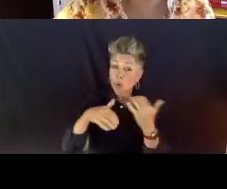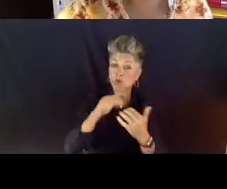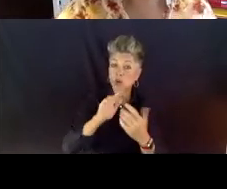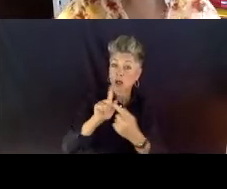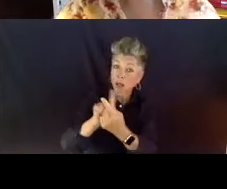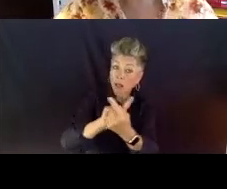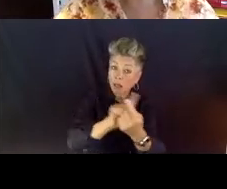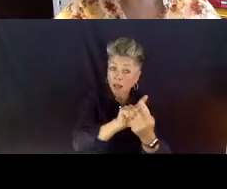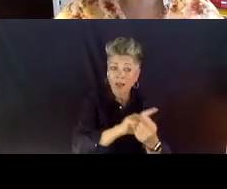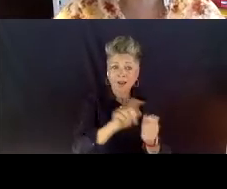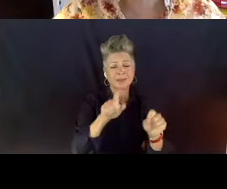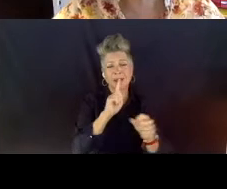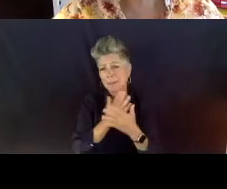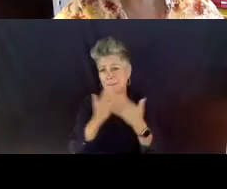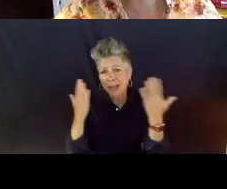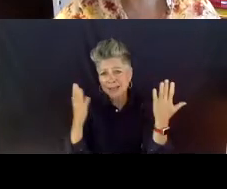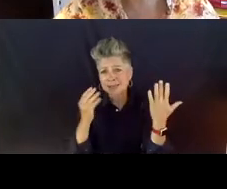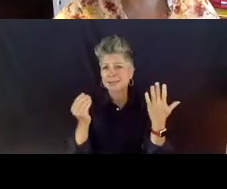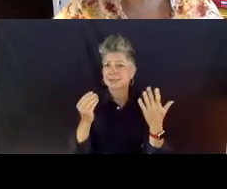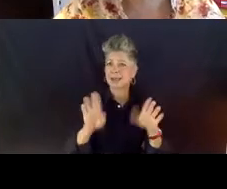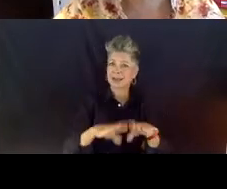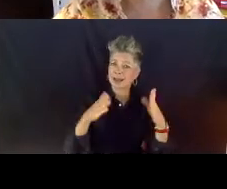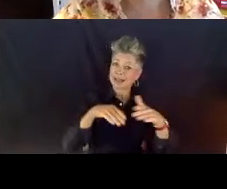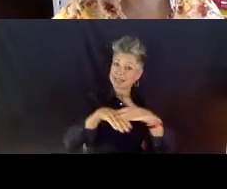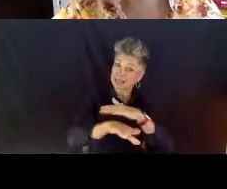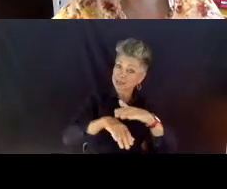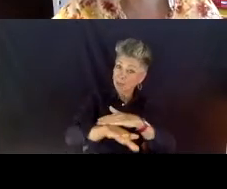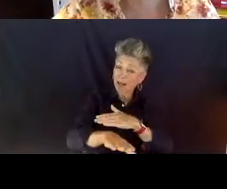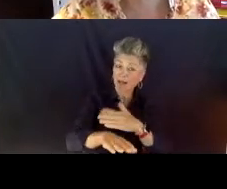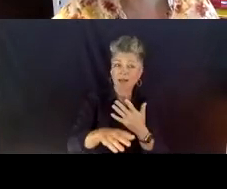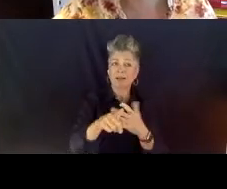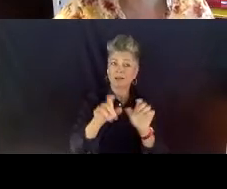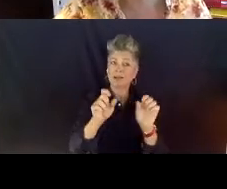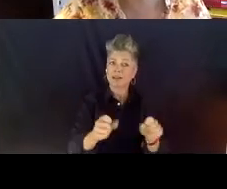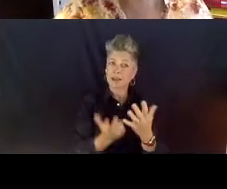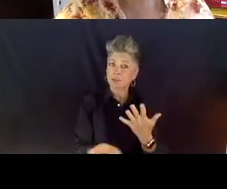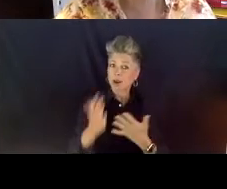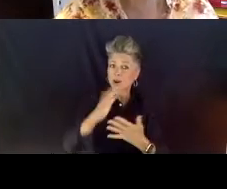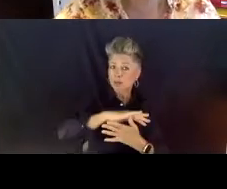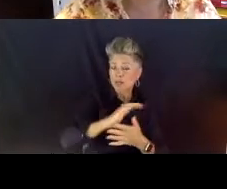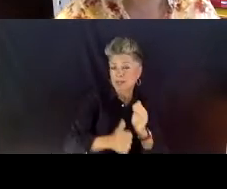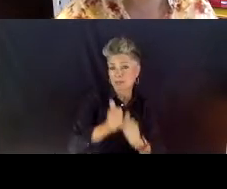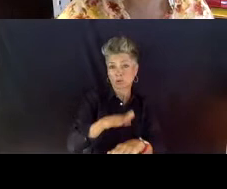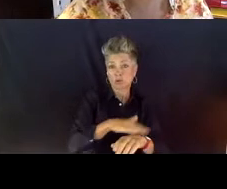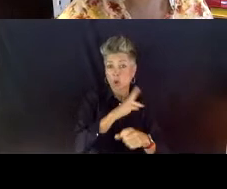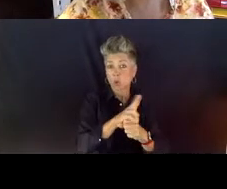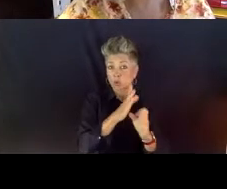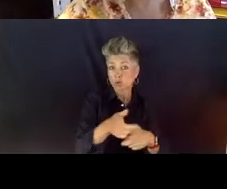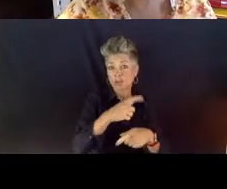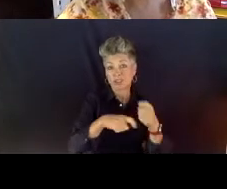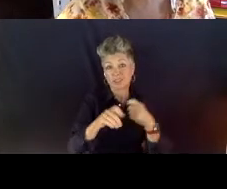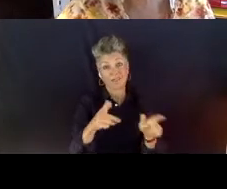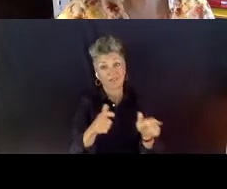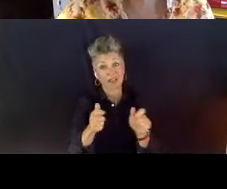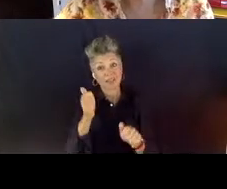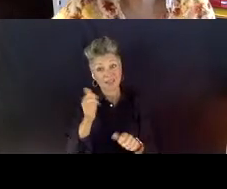pleasant and accessible, can prioritize the slowest users over the fastest